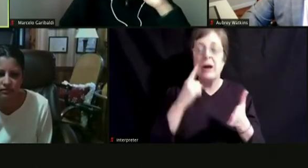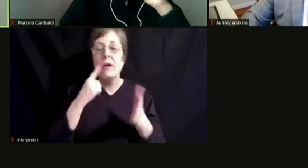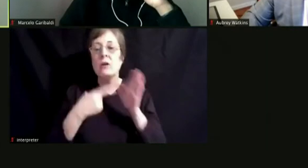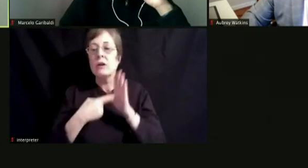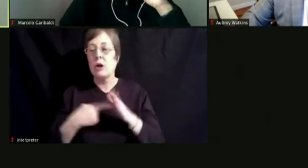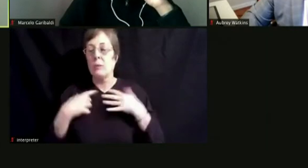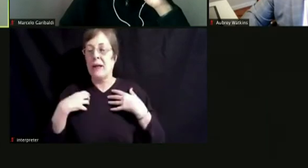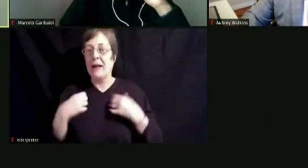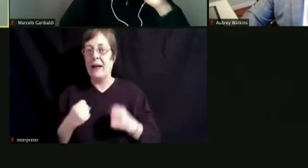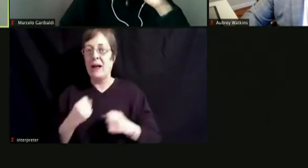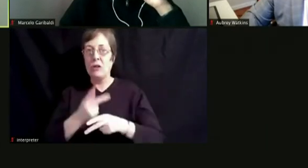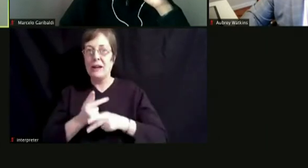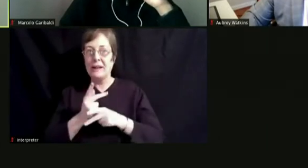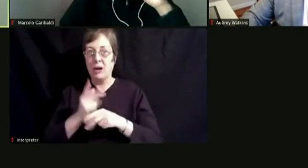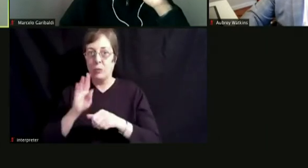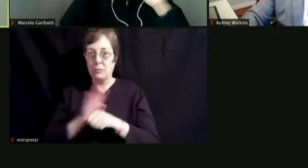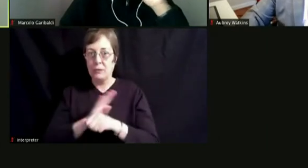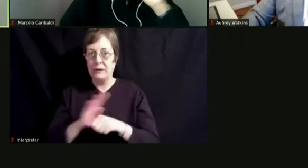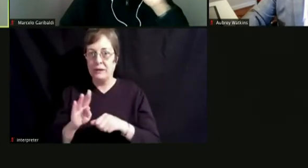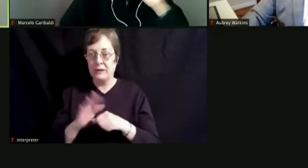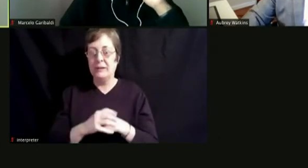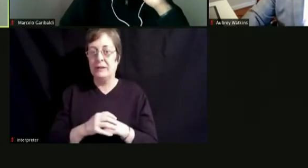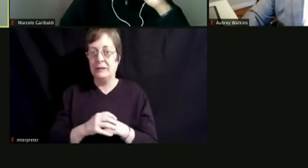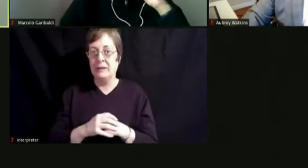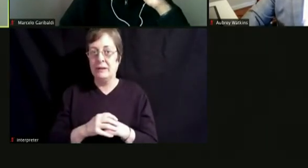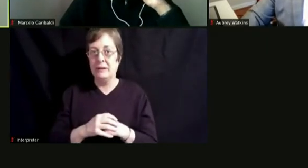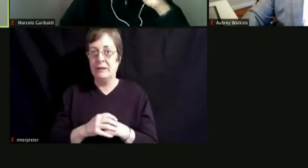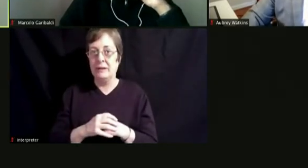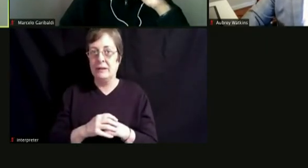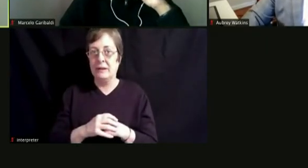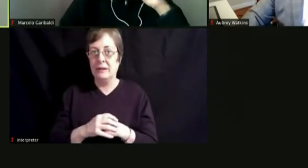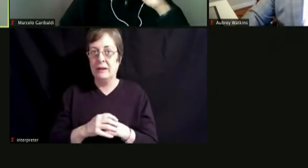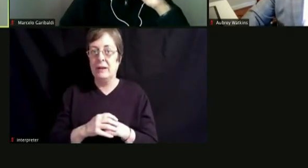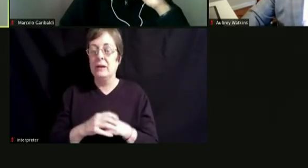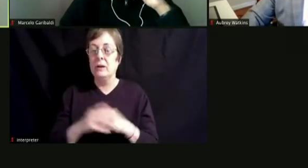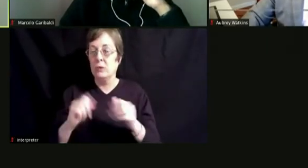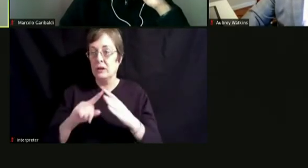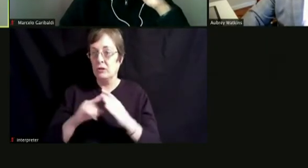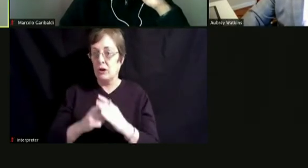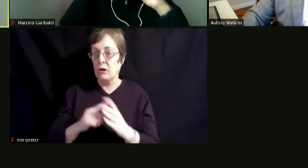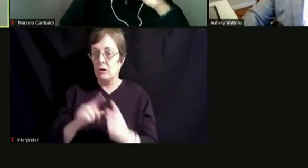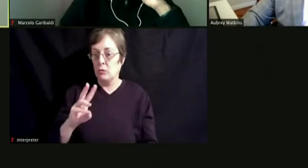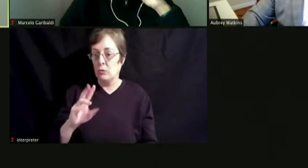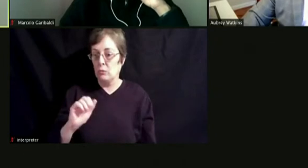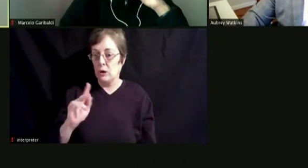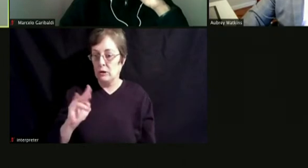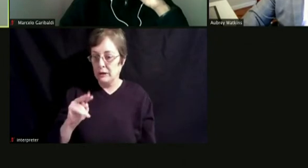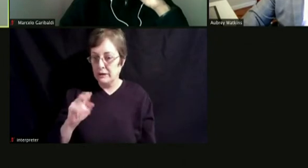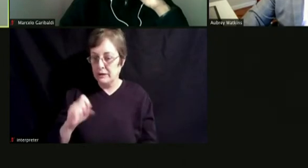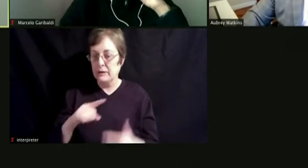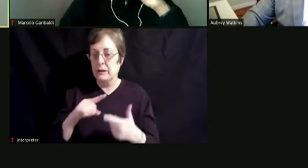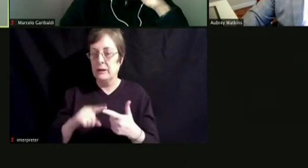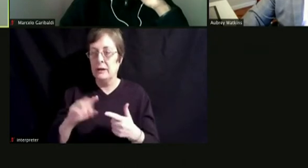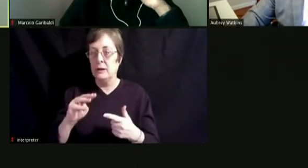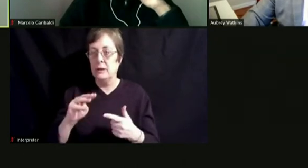industry, this should be an easy question, actually. We could start with Dr. Watkins, go on to Dr. Maisel, and then finish Dr. Chung.